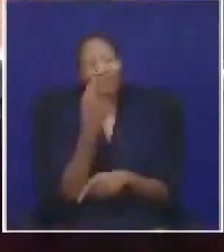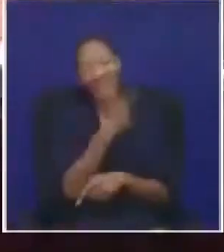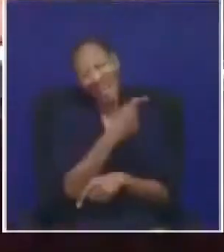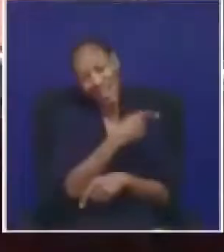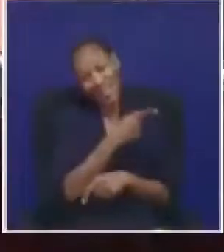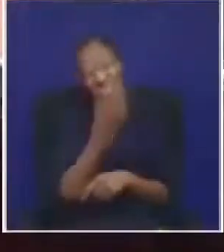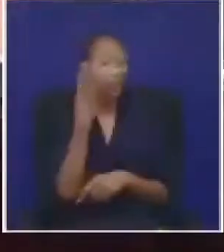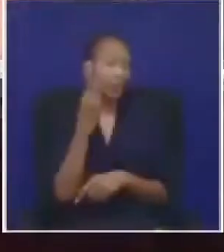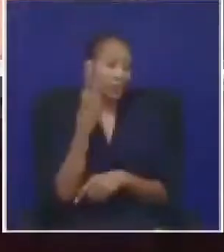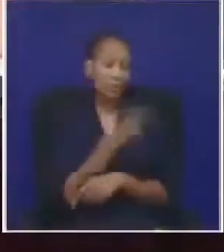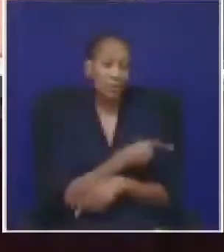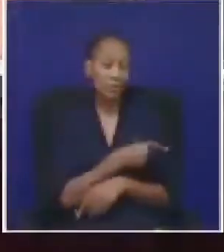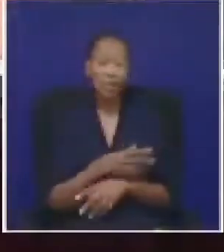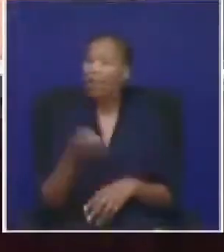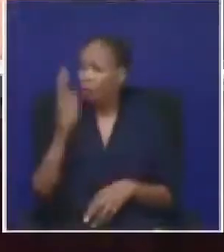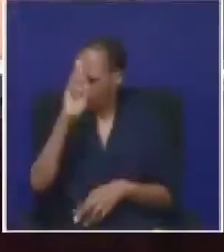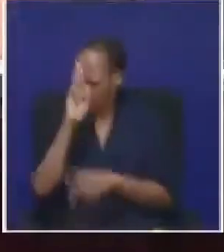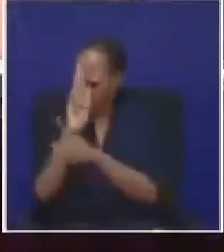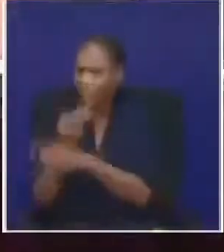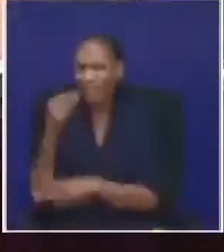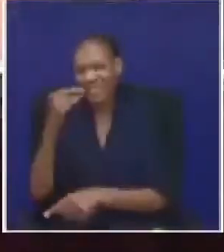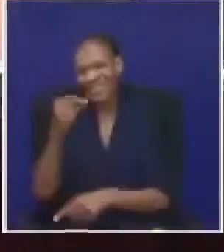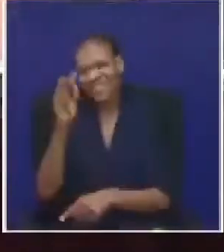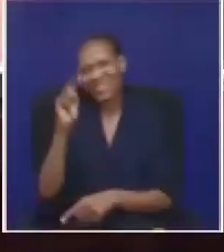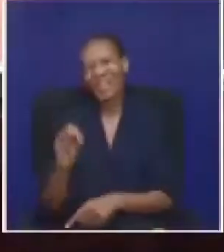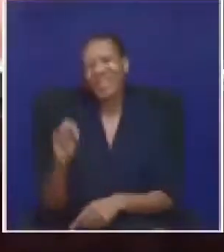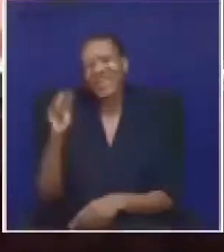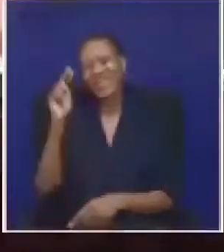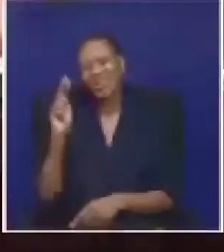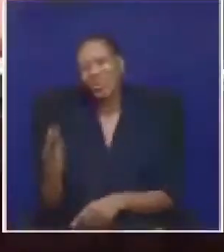And remember, GNU's success is not